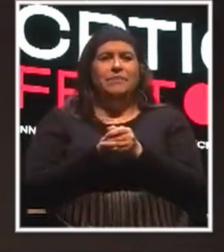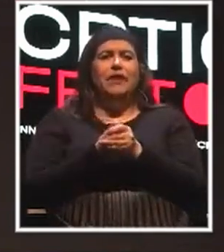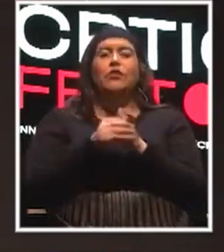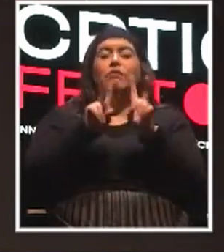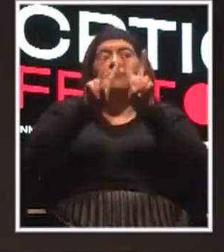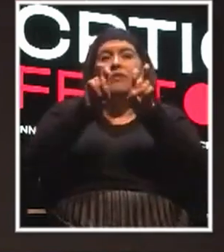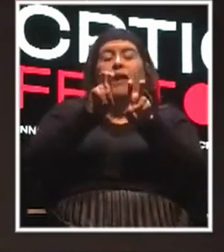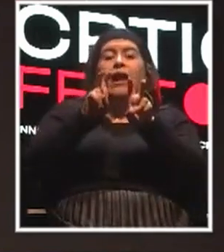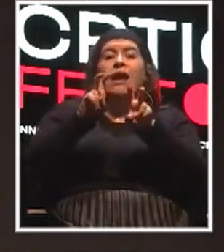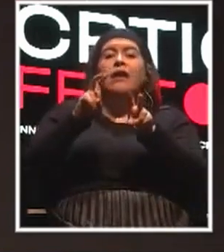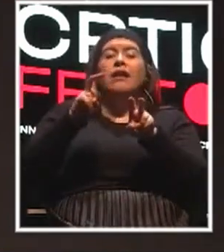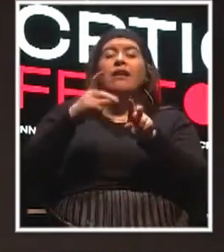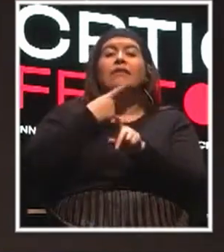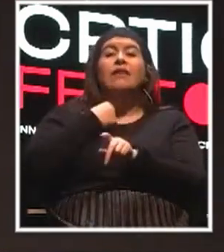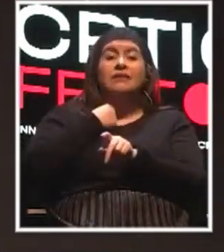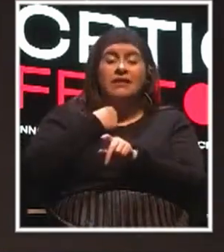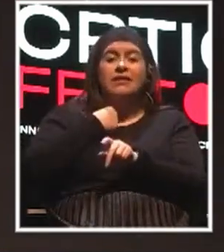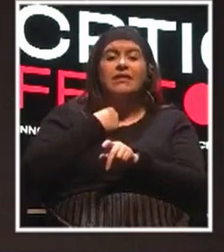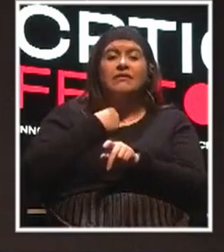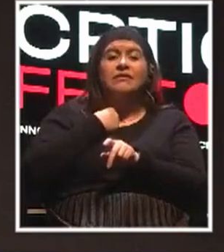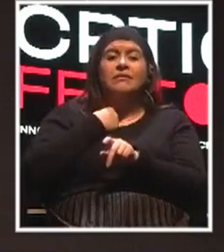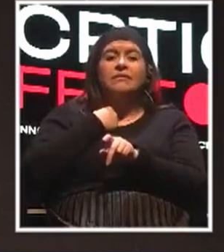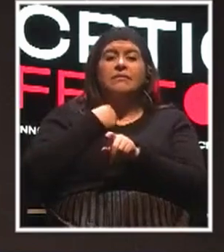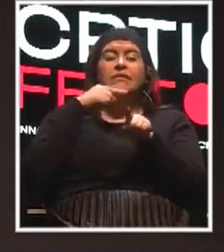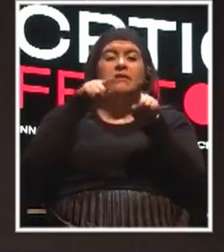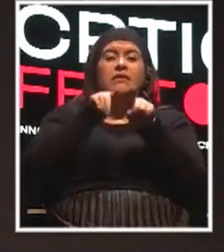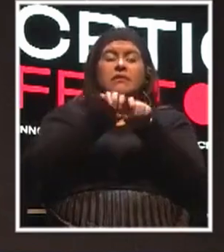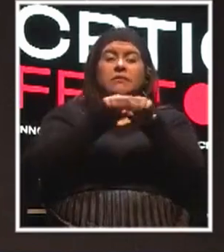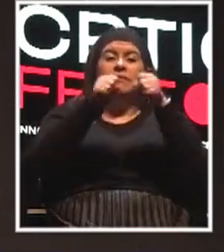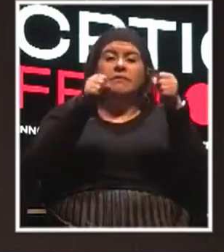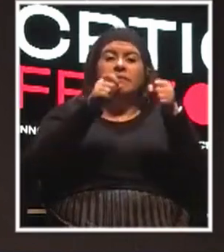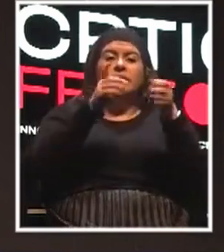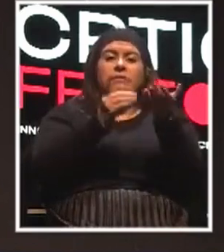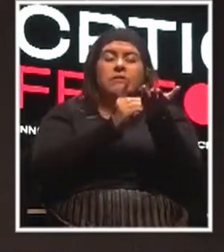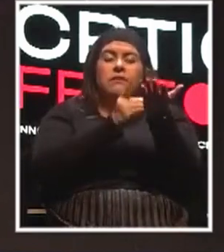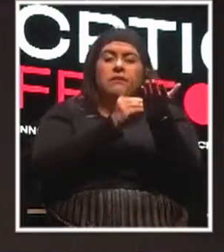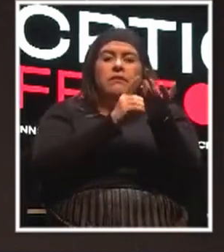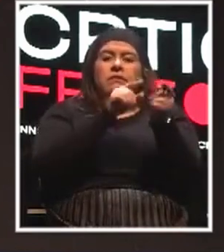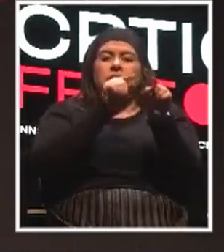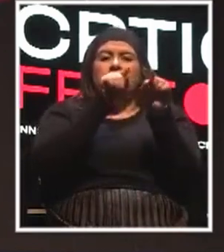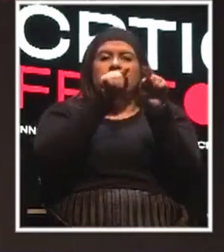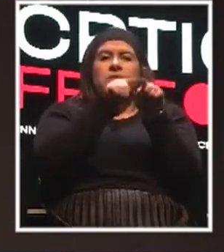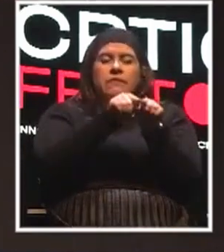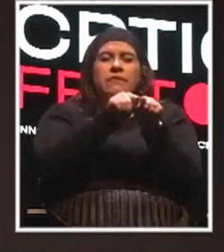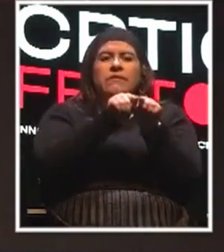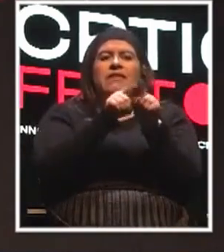represents, meanwhile, it's creating a creator's economy, which is,